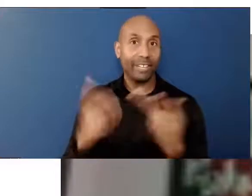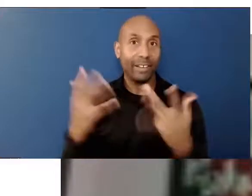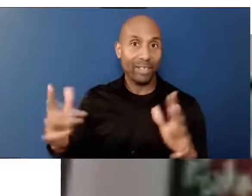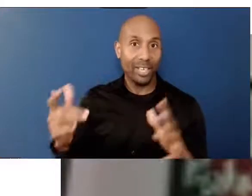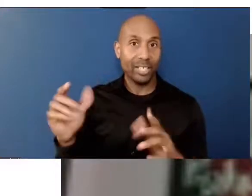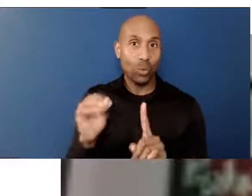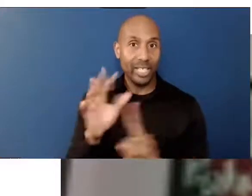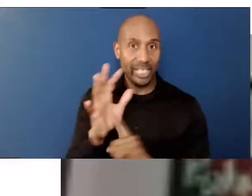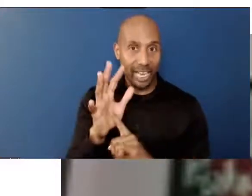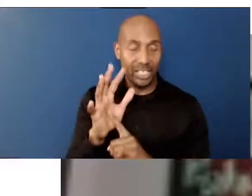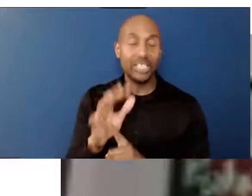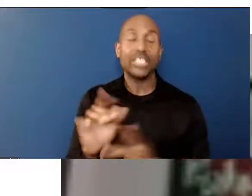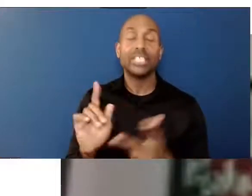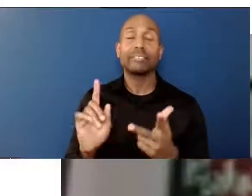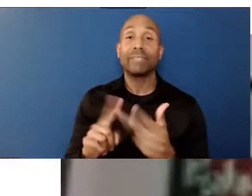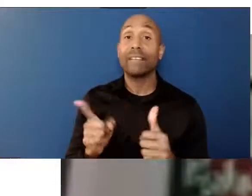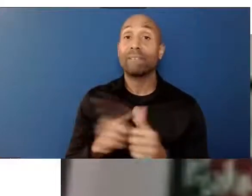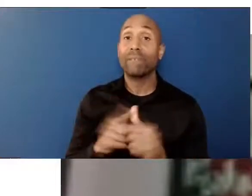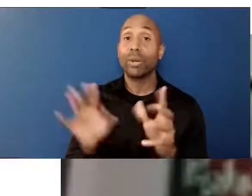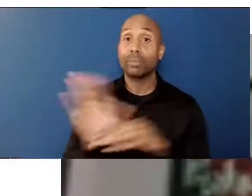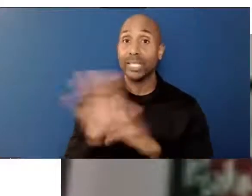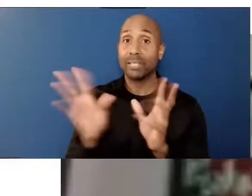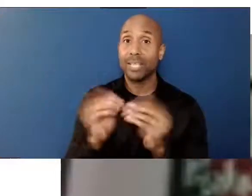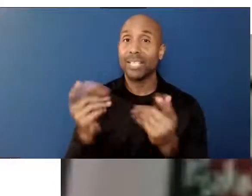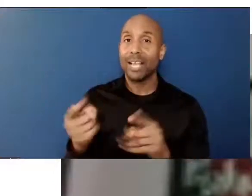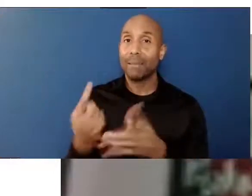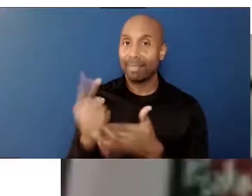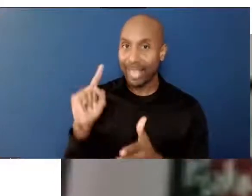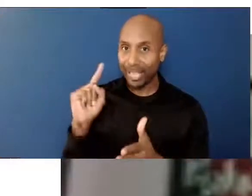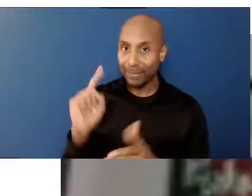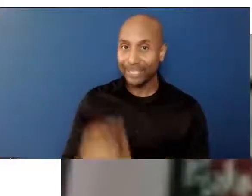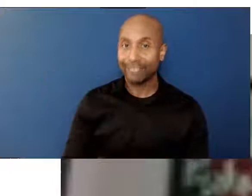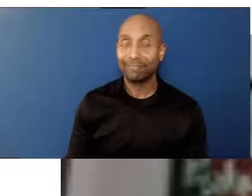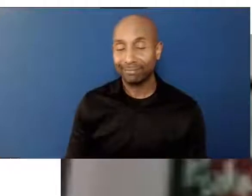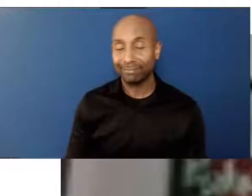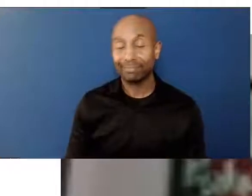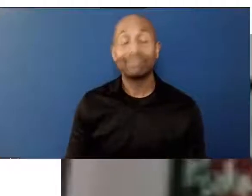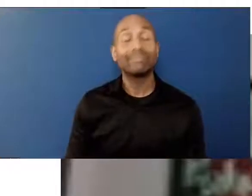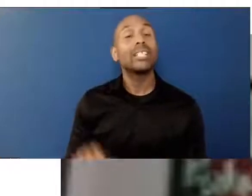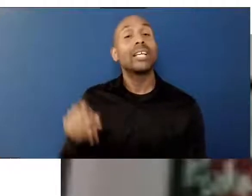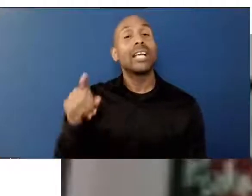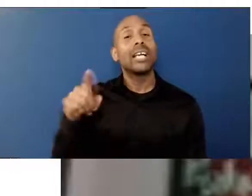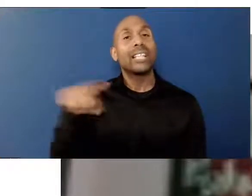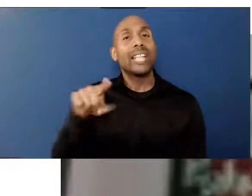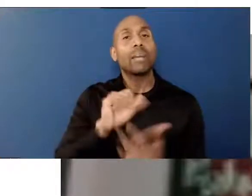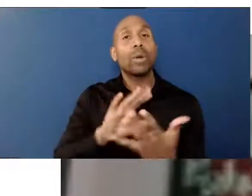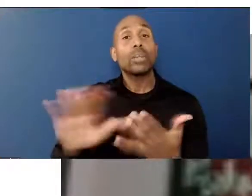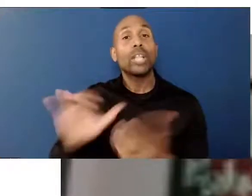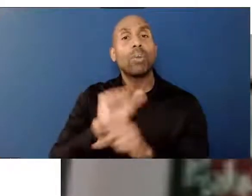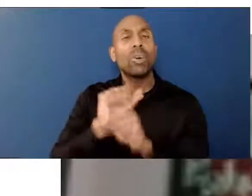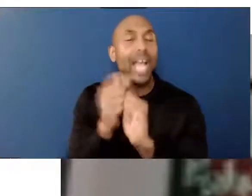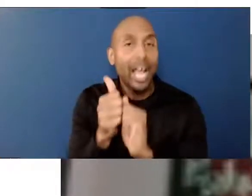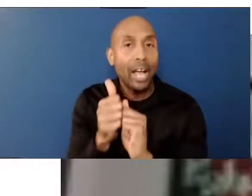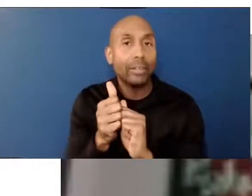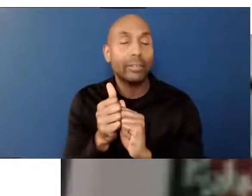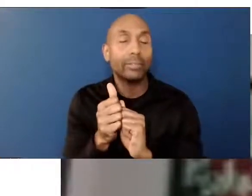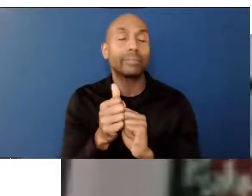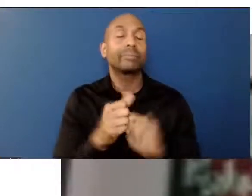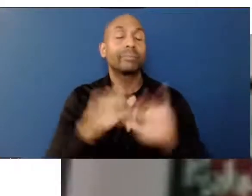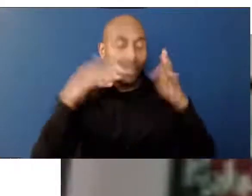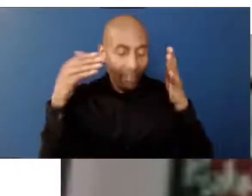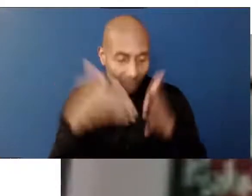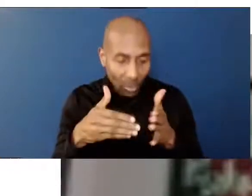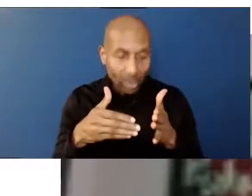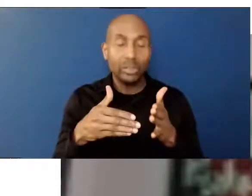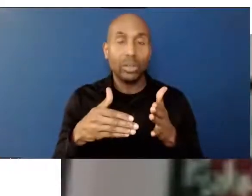business meeting just last week. So they approach their work with an emphasis on the importance of first voice. So